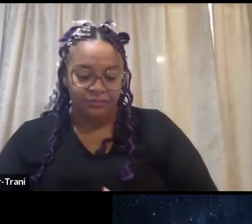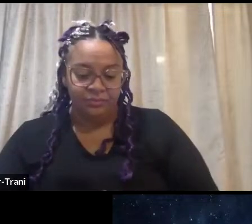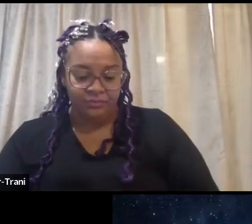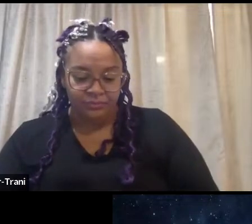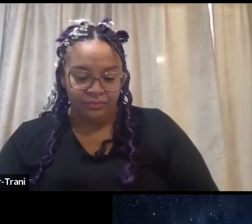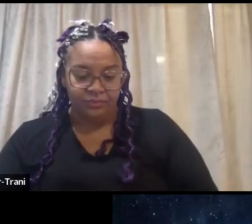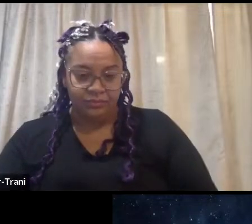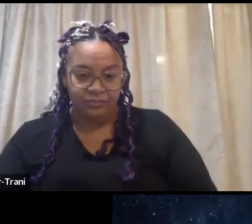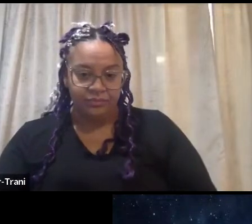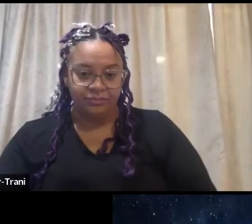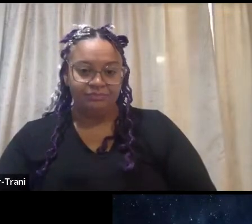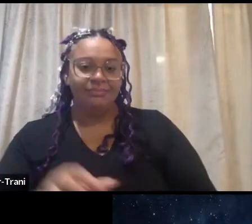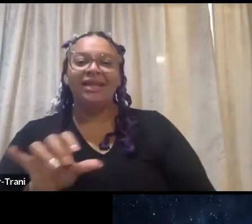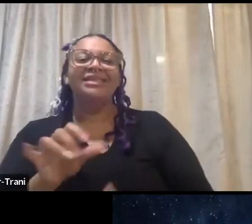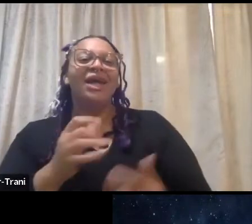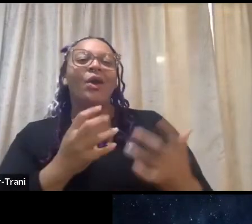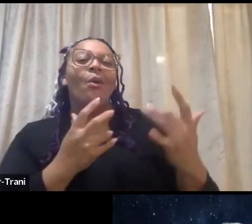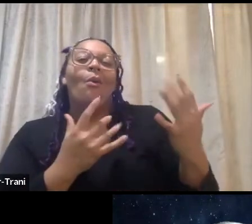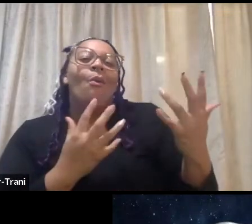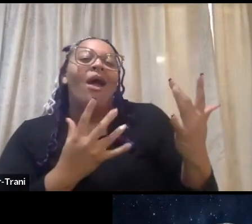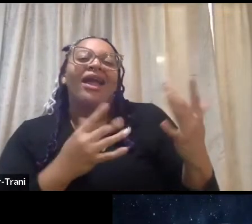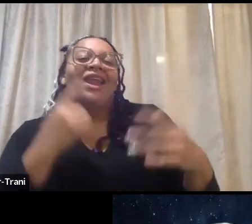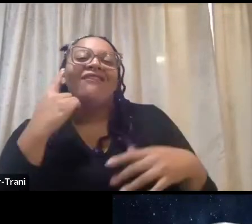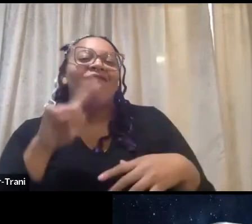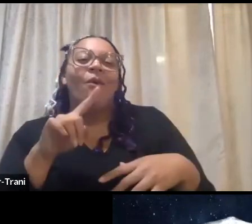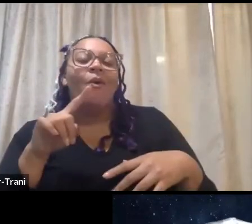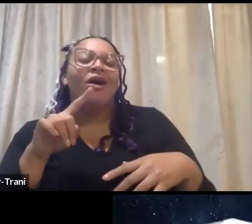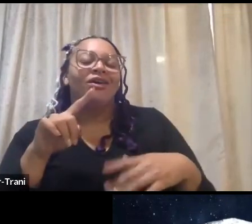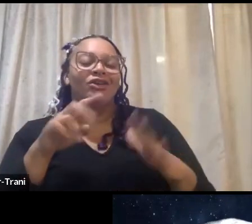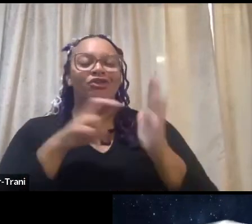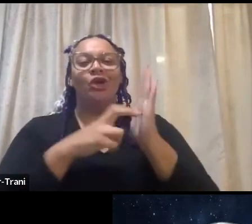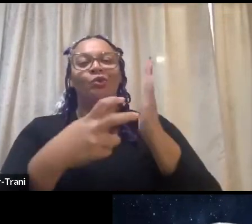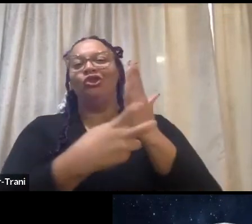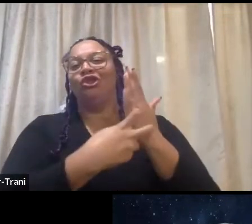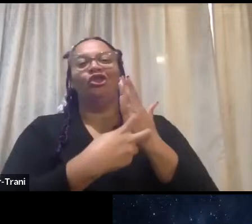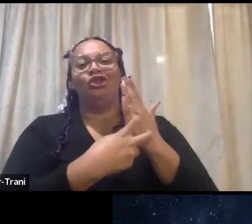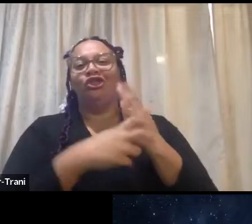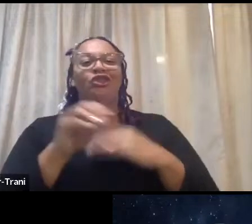It's like waiting for a toaster oven to go off, you know?